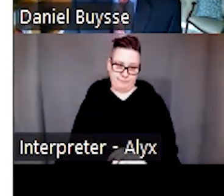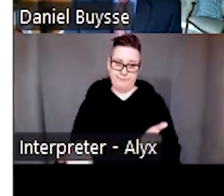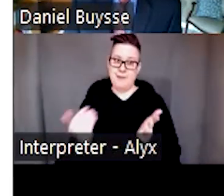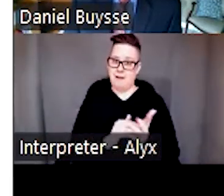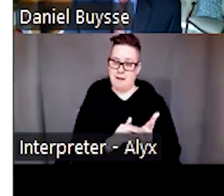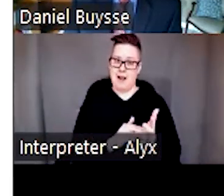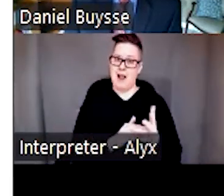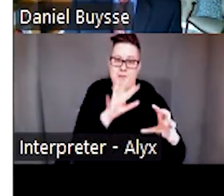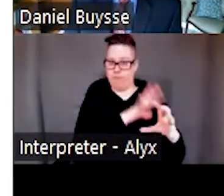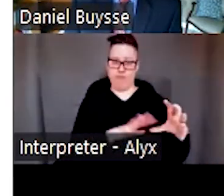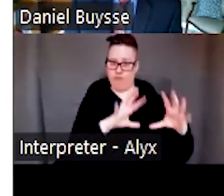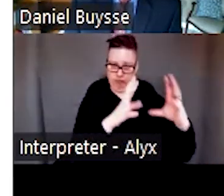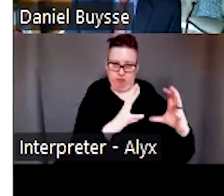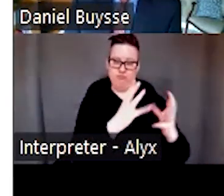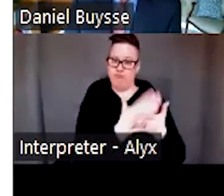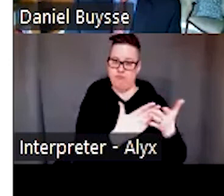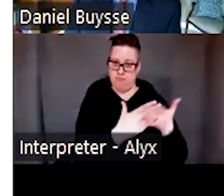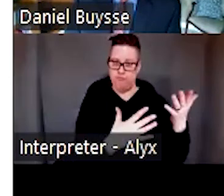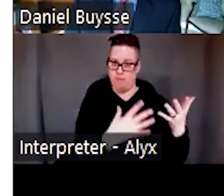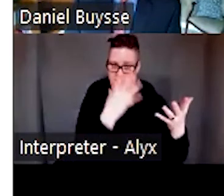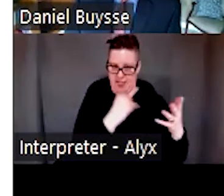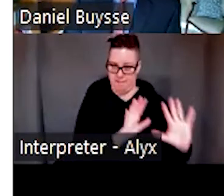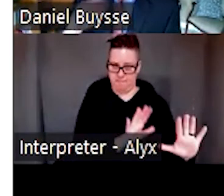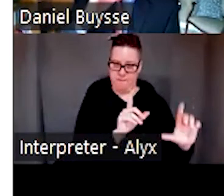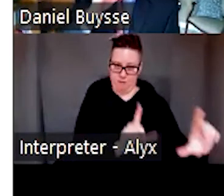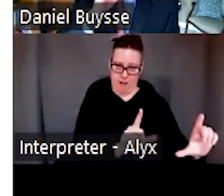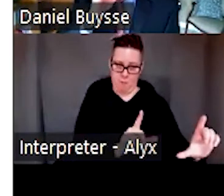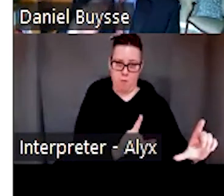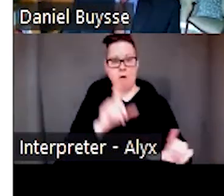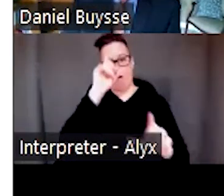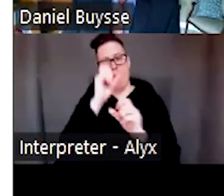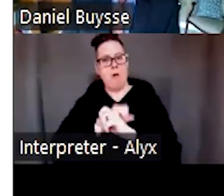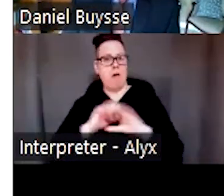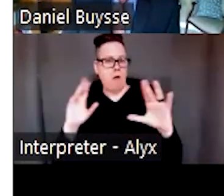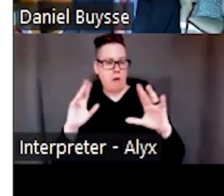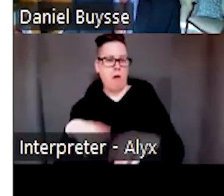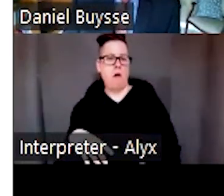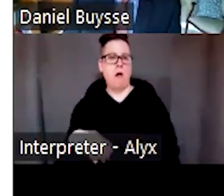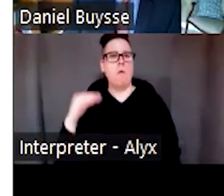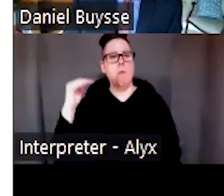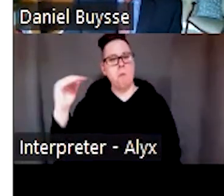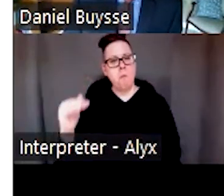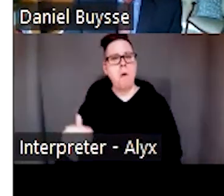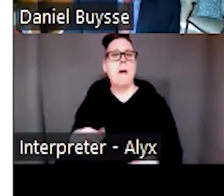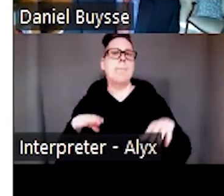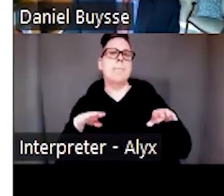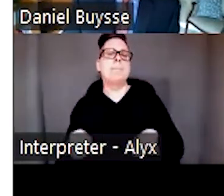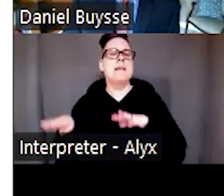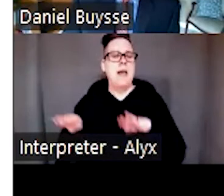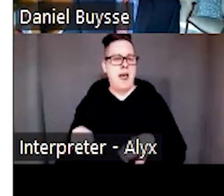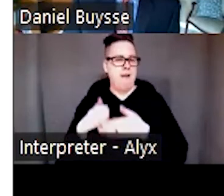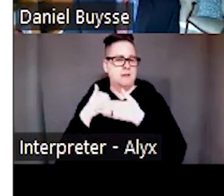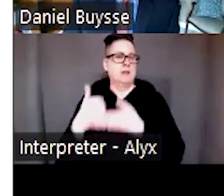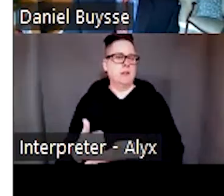our multidimensional sleep health framework, one can imagine that there are behavioral interventions that more